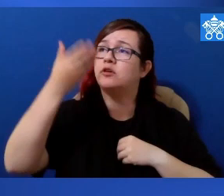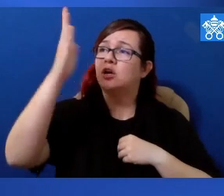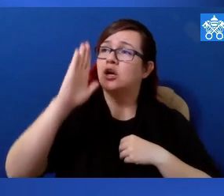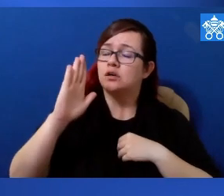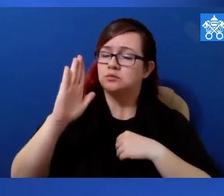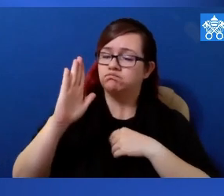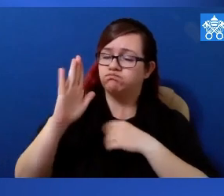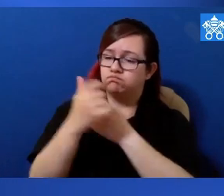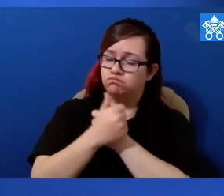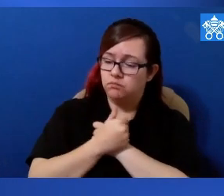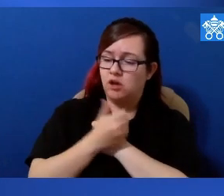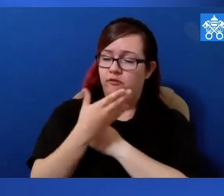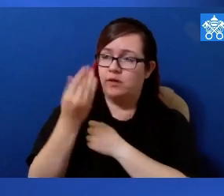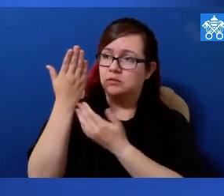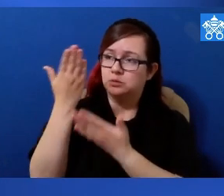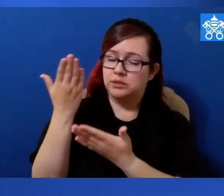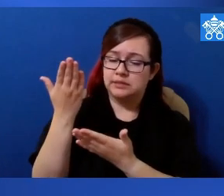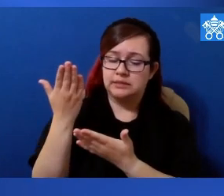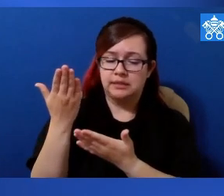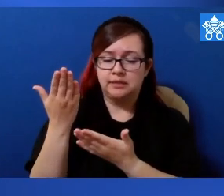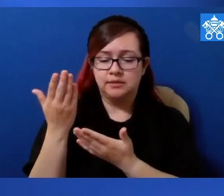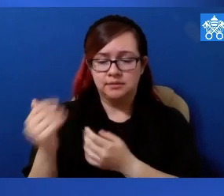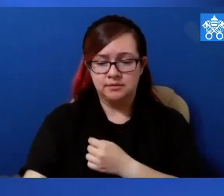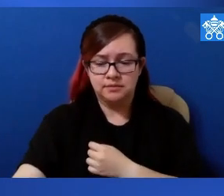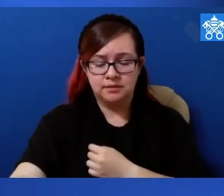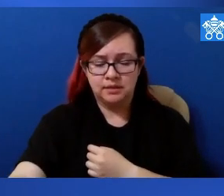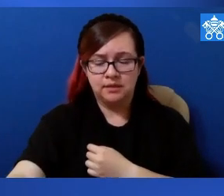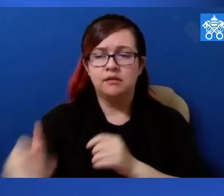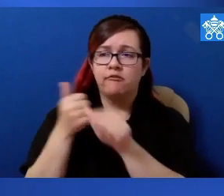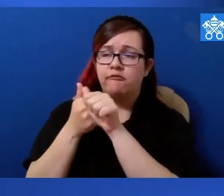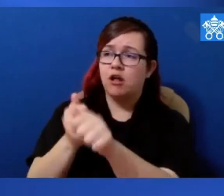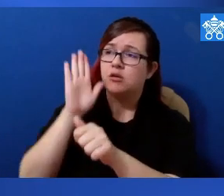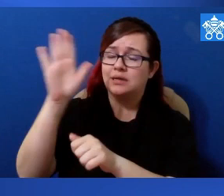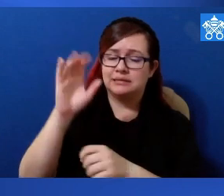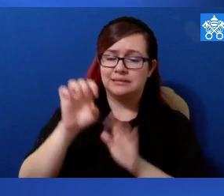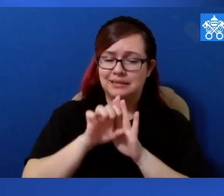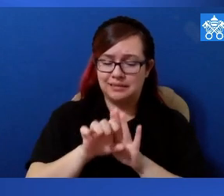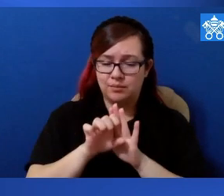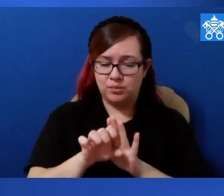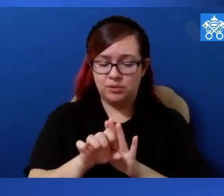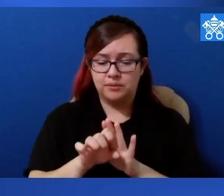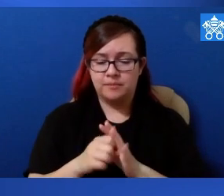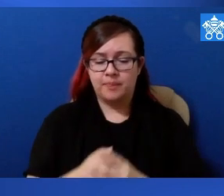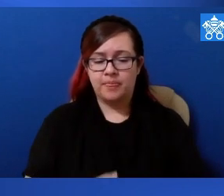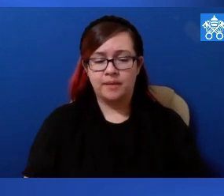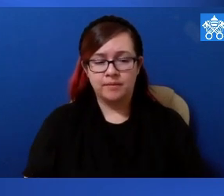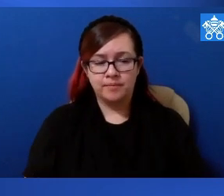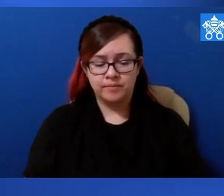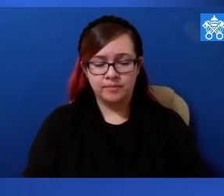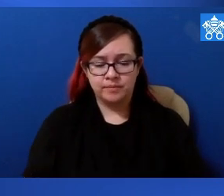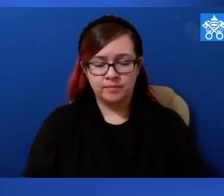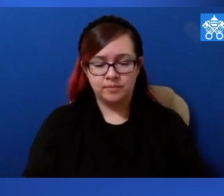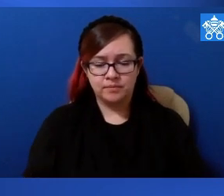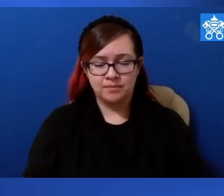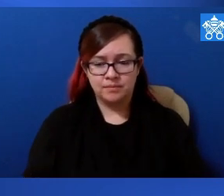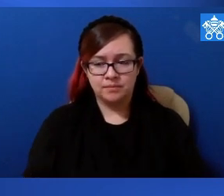receive God's presence and love within us. Let us follow their example and let the presence of the